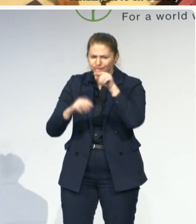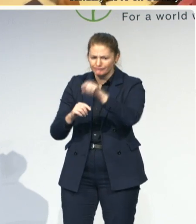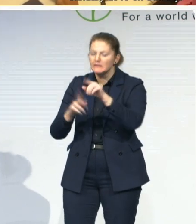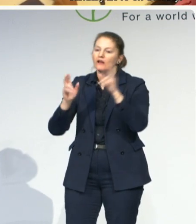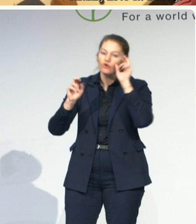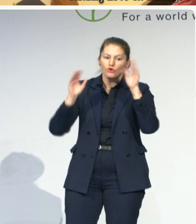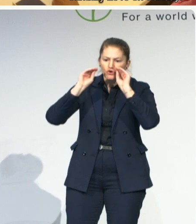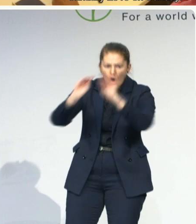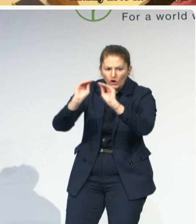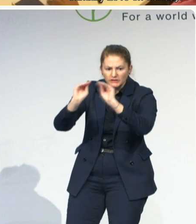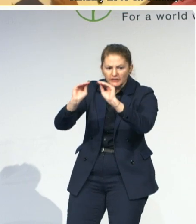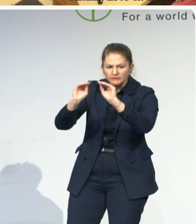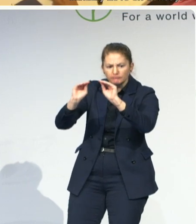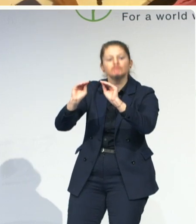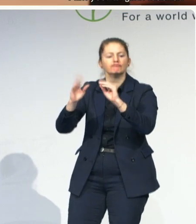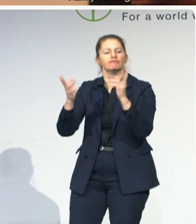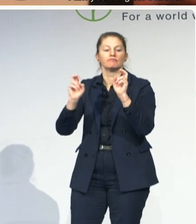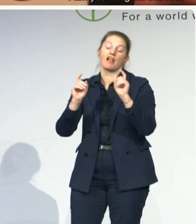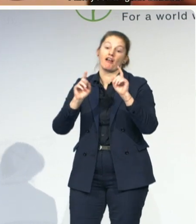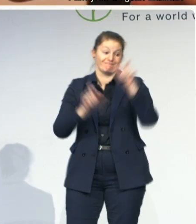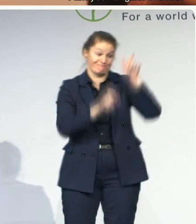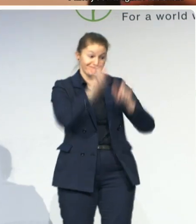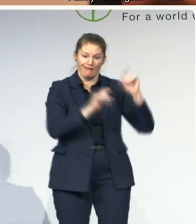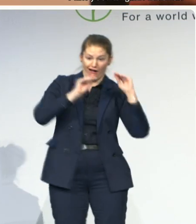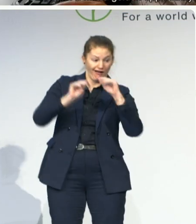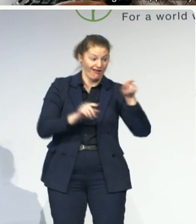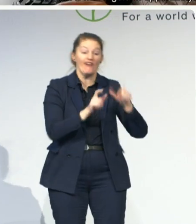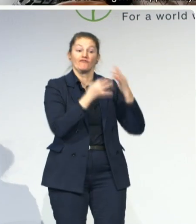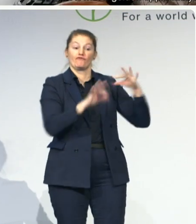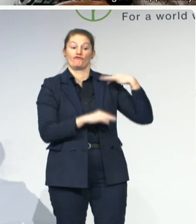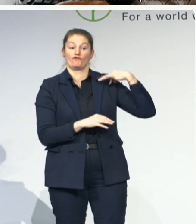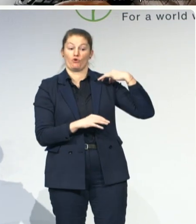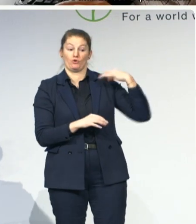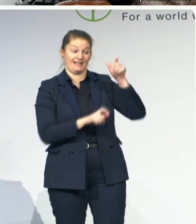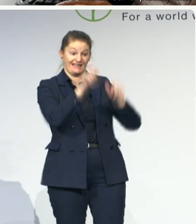voluntary basis by 20 visually impaired instructors.